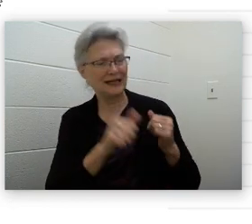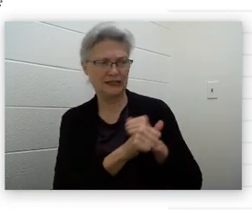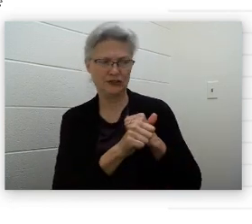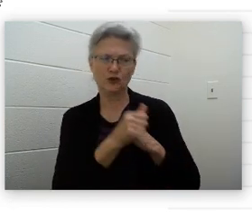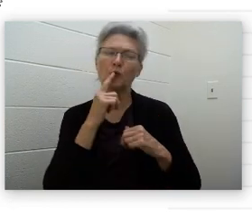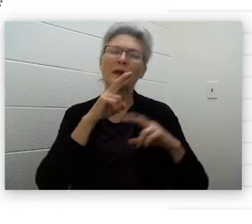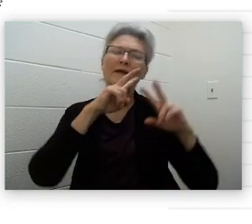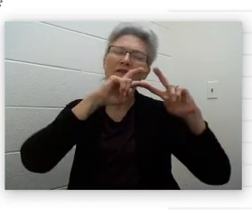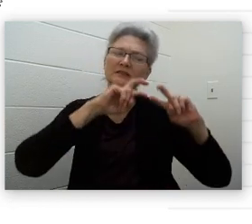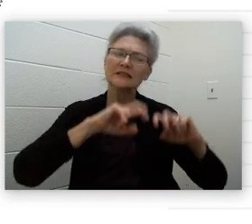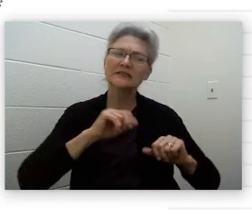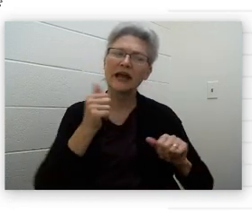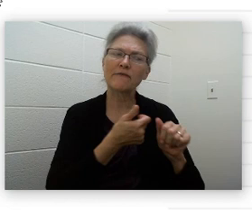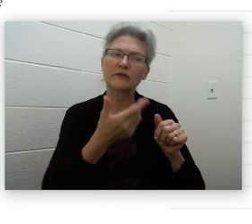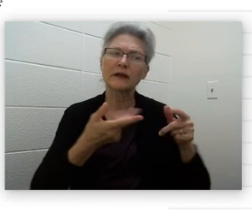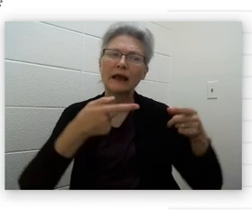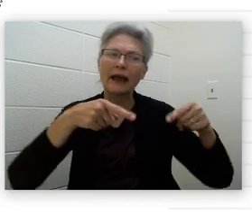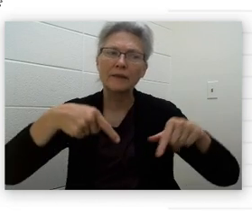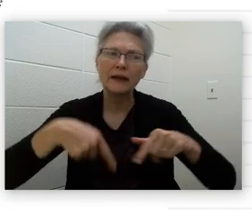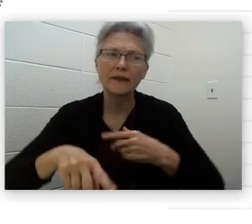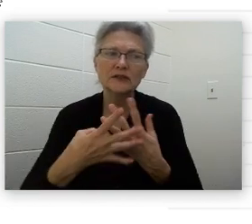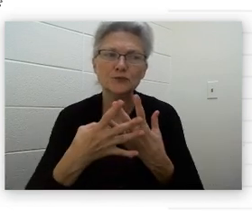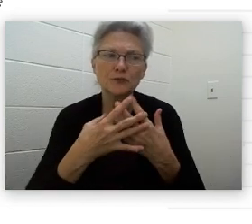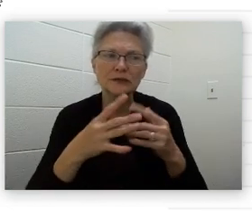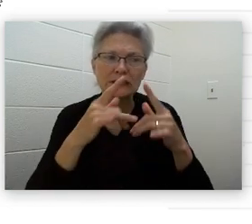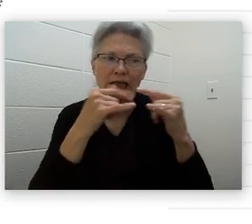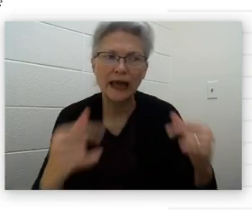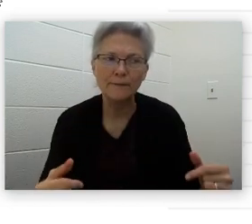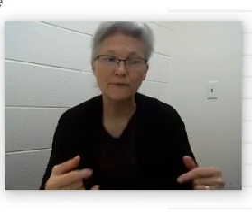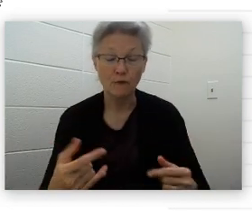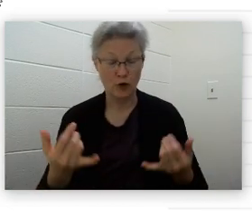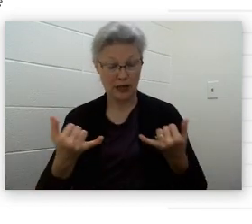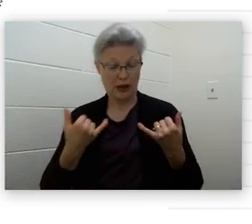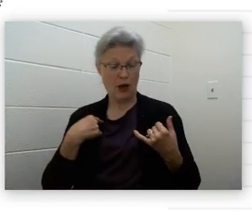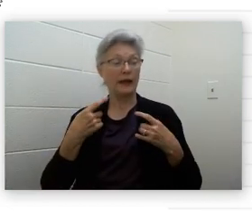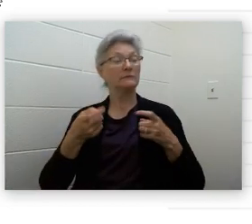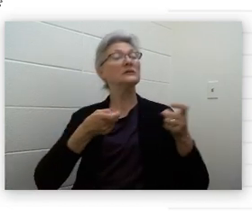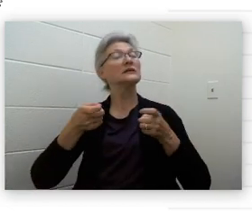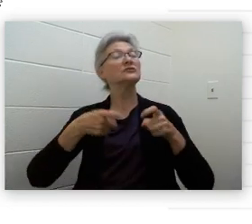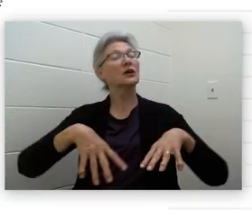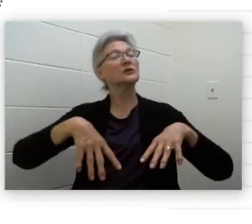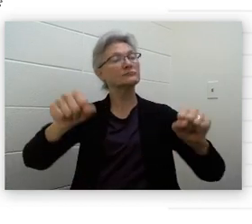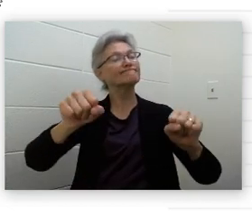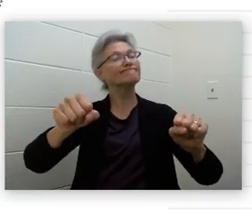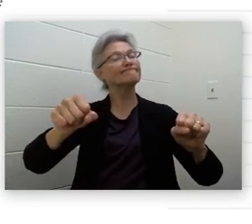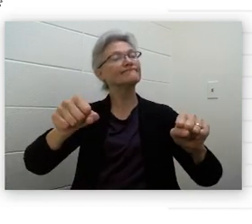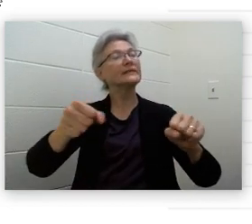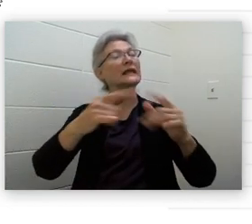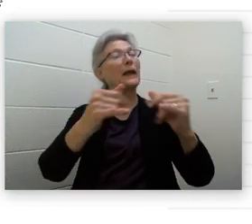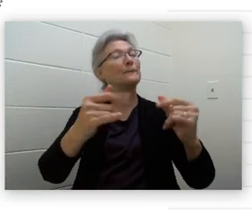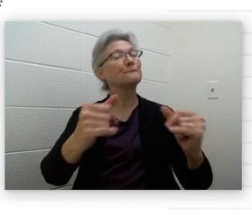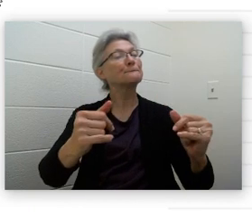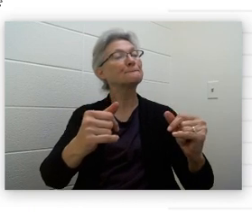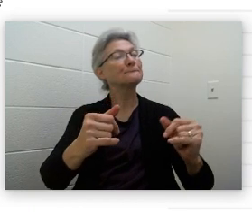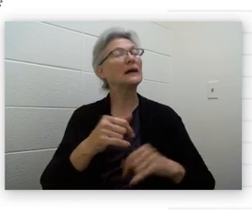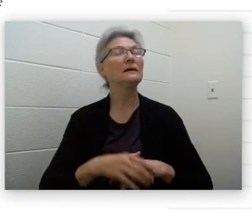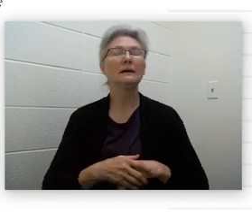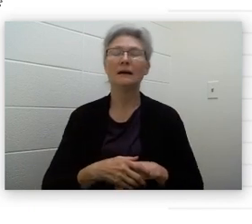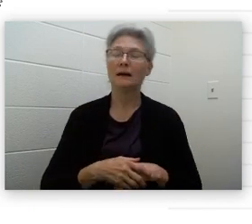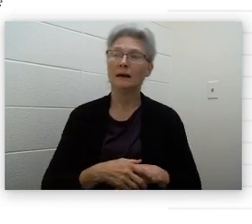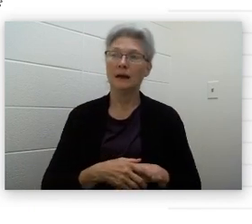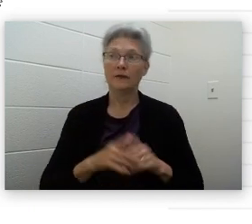that's happened here. For the present, I am taking charge of the camp. Come on, Stanley, said his lawyer. Your parents